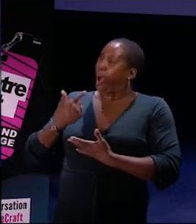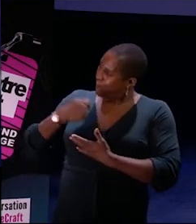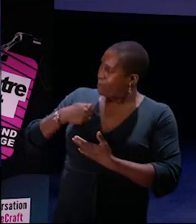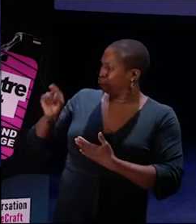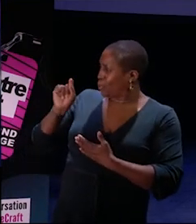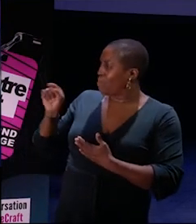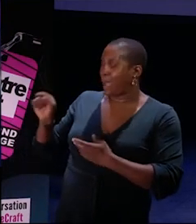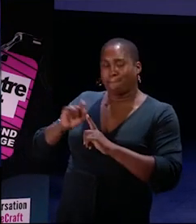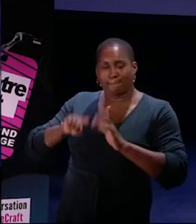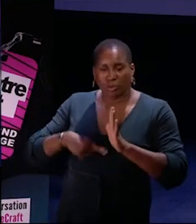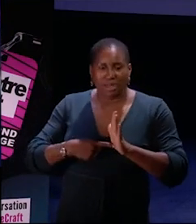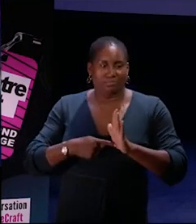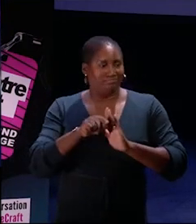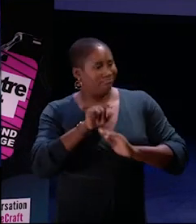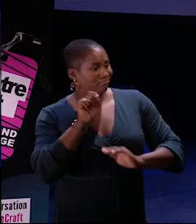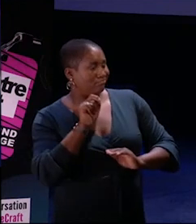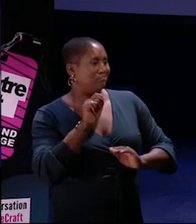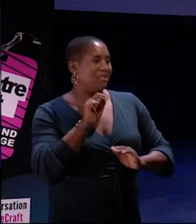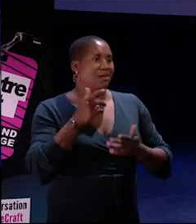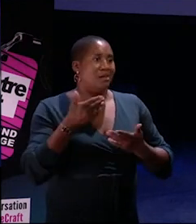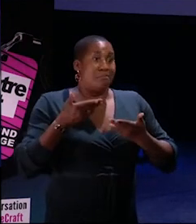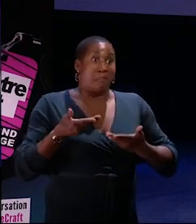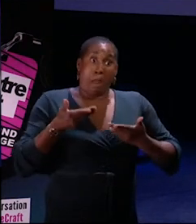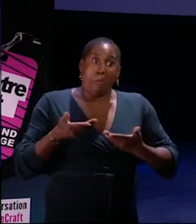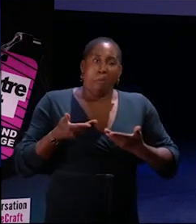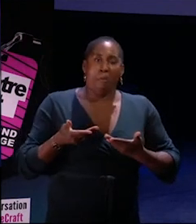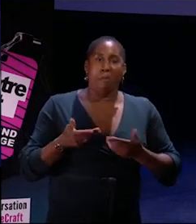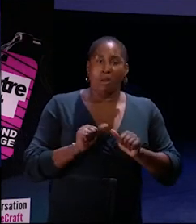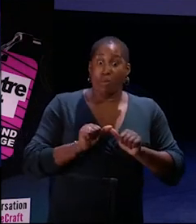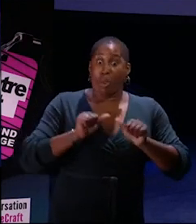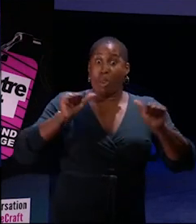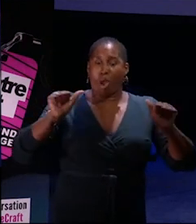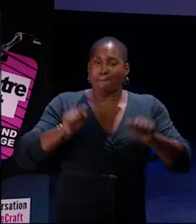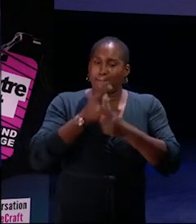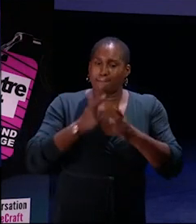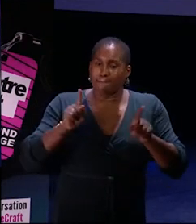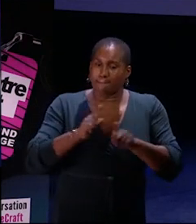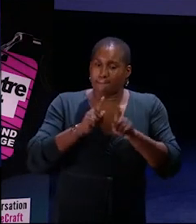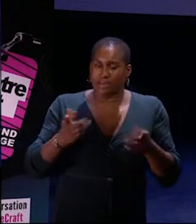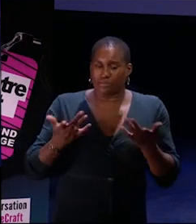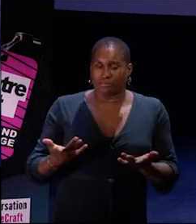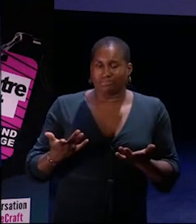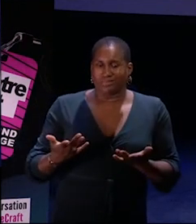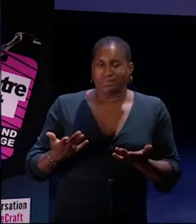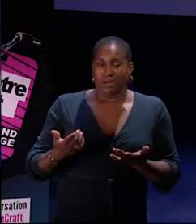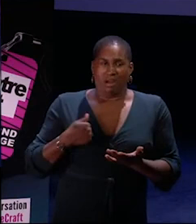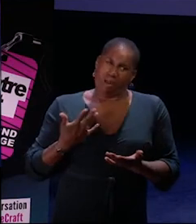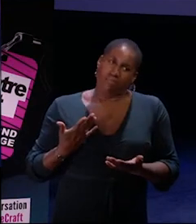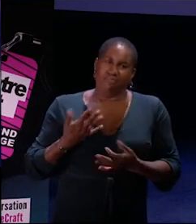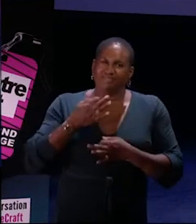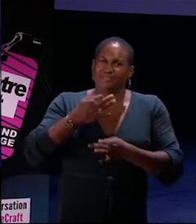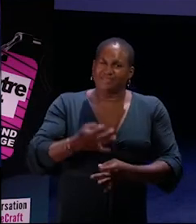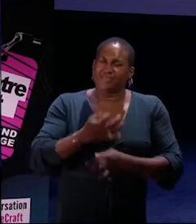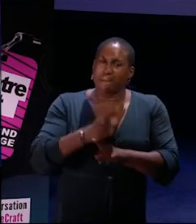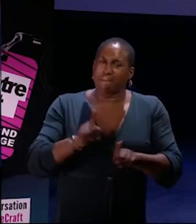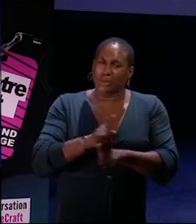on, particularly because I now do a lot more large musicals. That's always been my thing, and so it's nice to